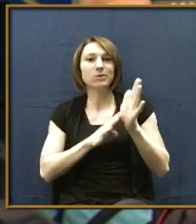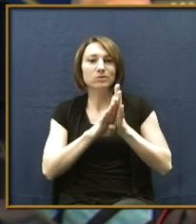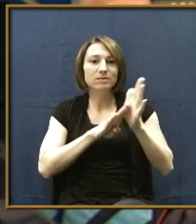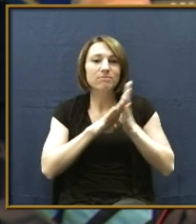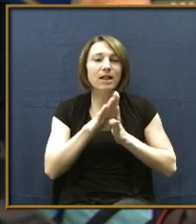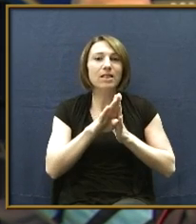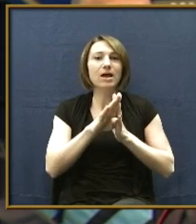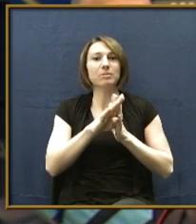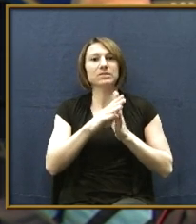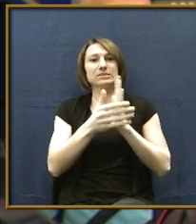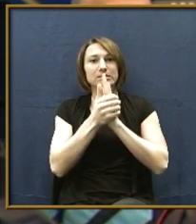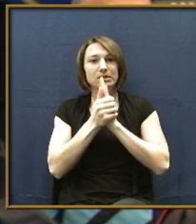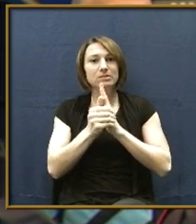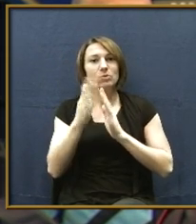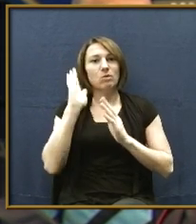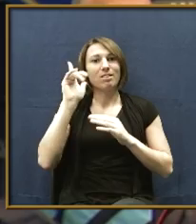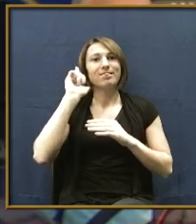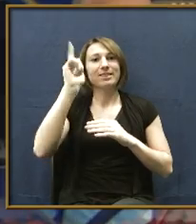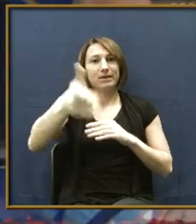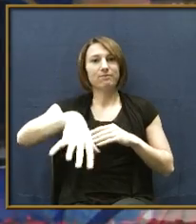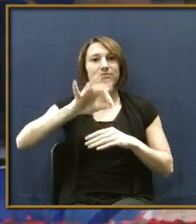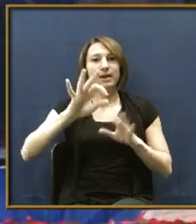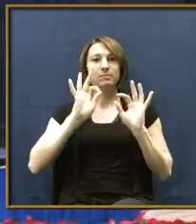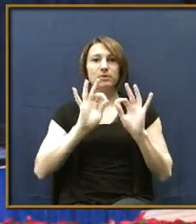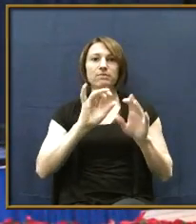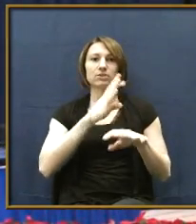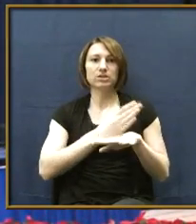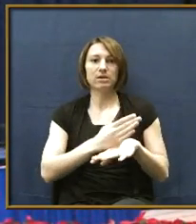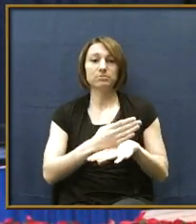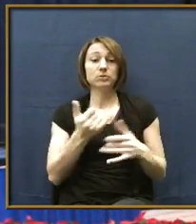job. So I want to share my story,